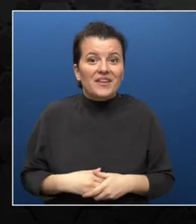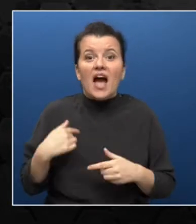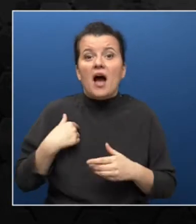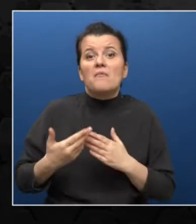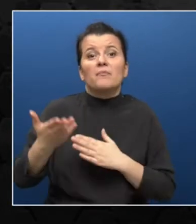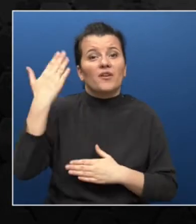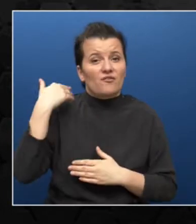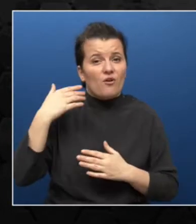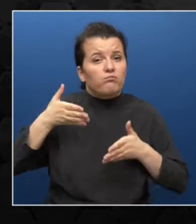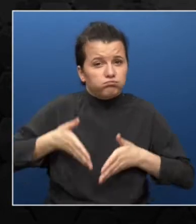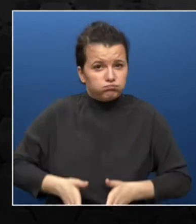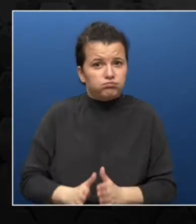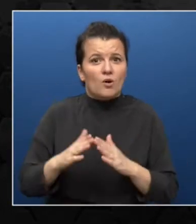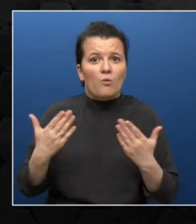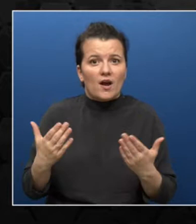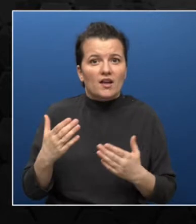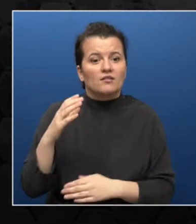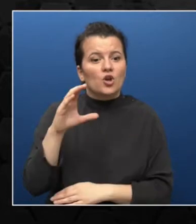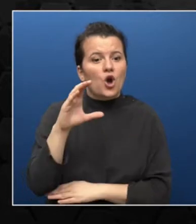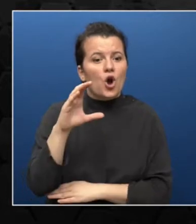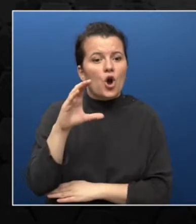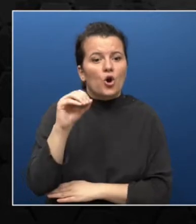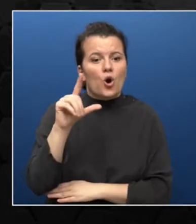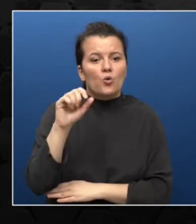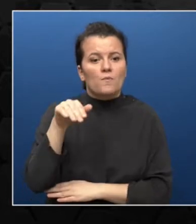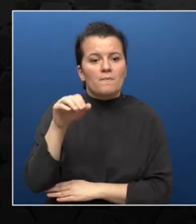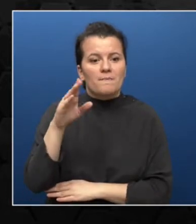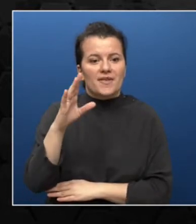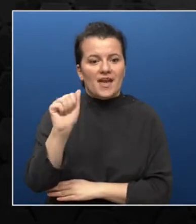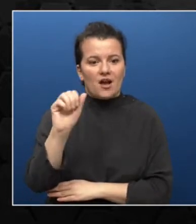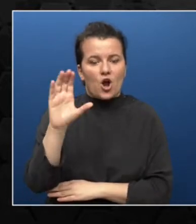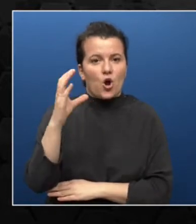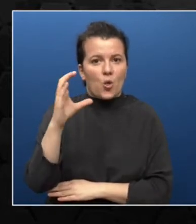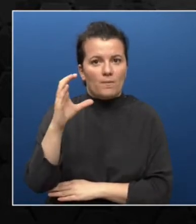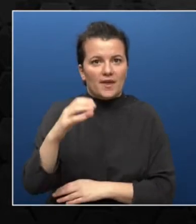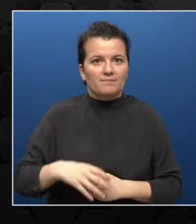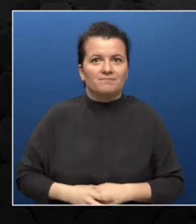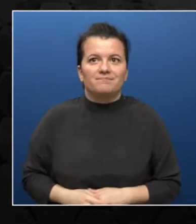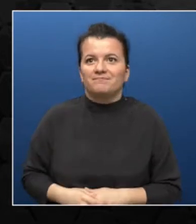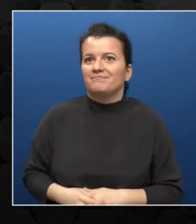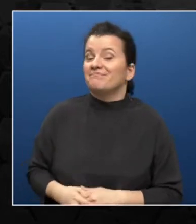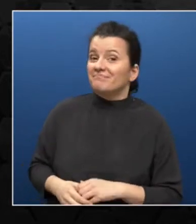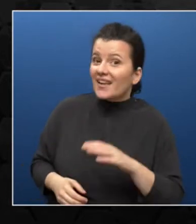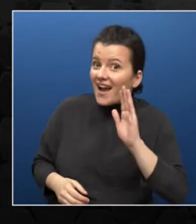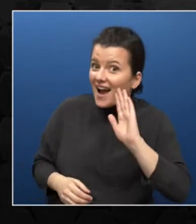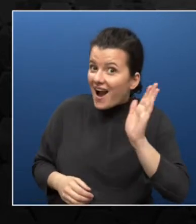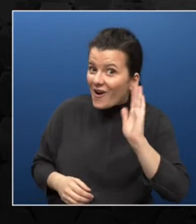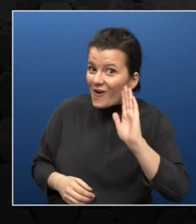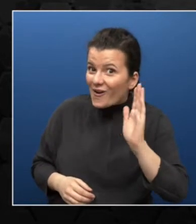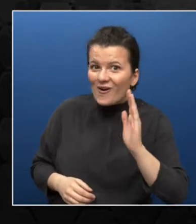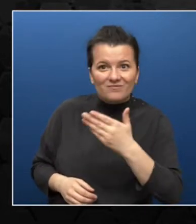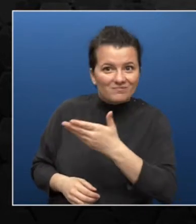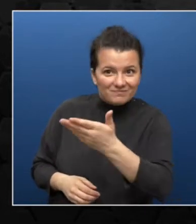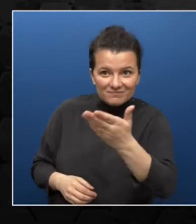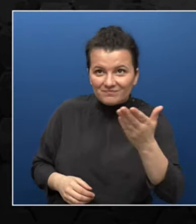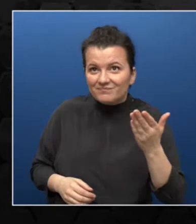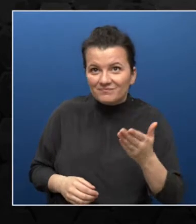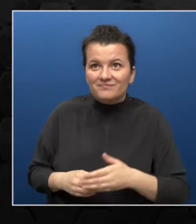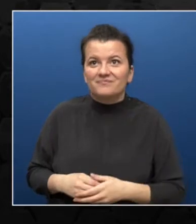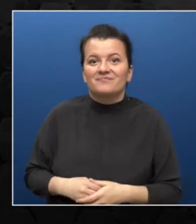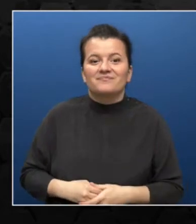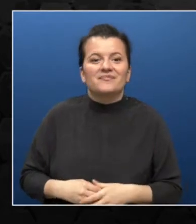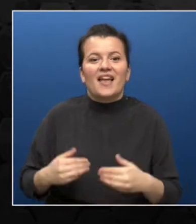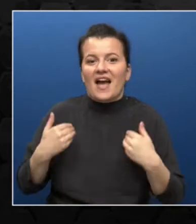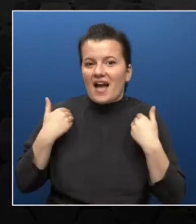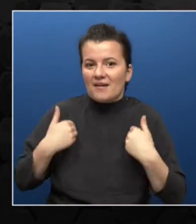Sharif? Yeah, hi everyone. Hello. Hola, hola a todos. My name is Sharif. I'm a Gold Student Ambassador,